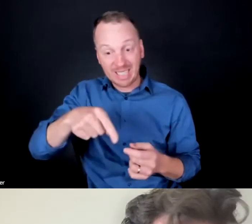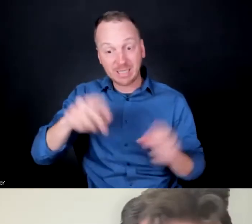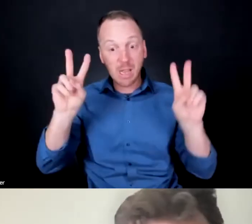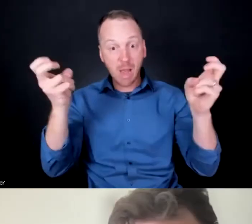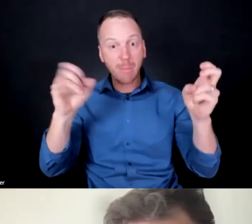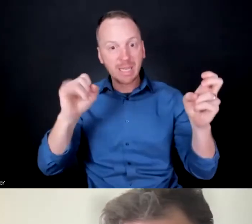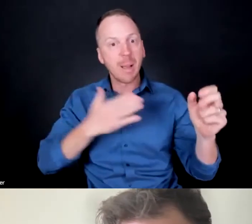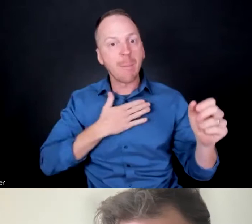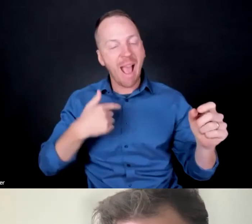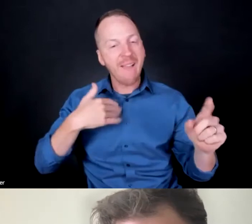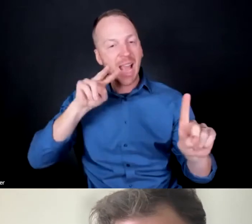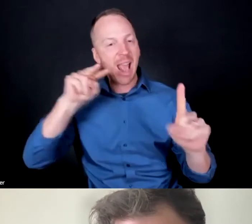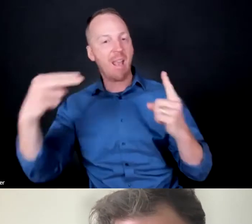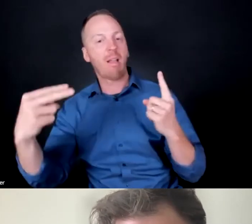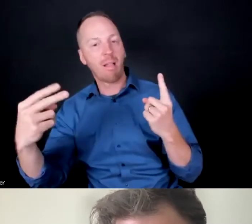angle. From